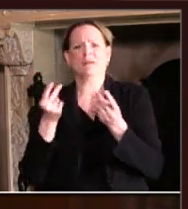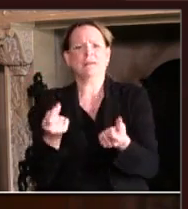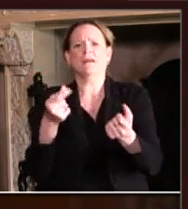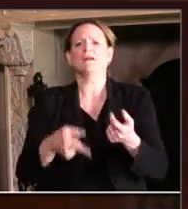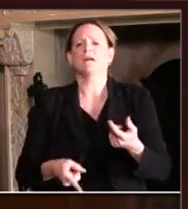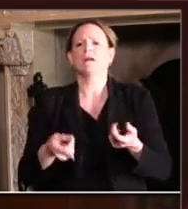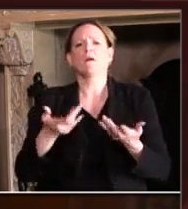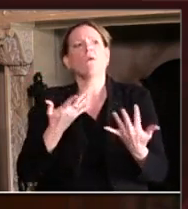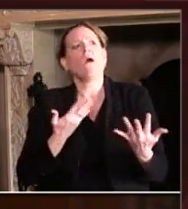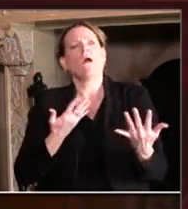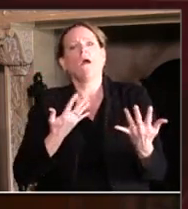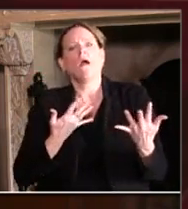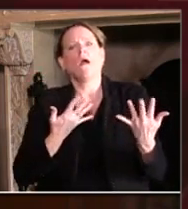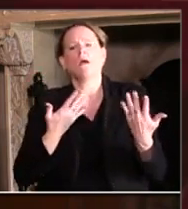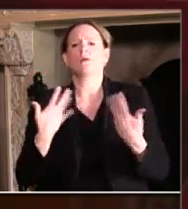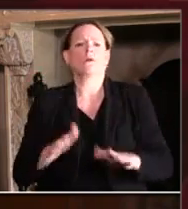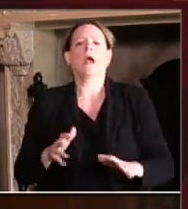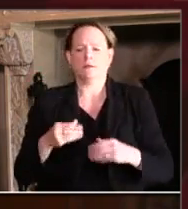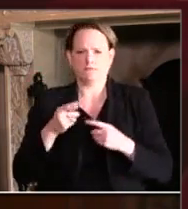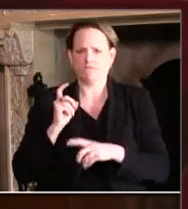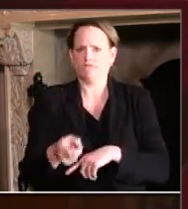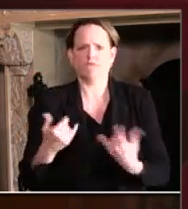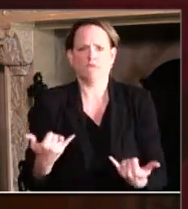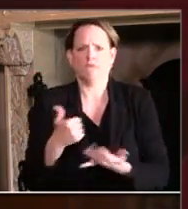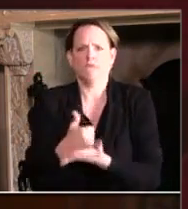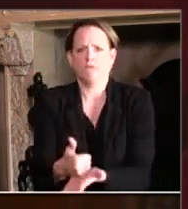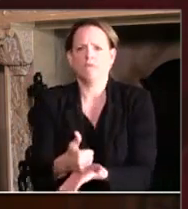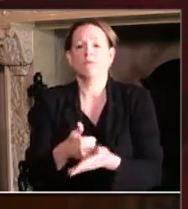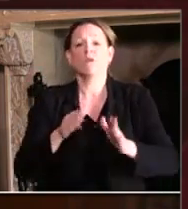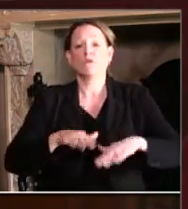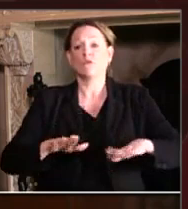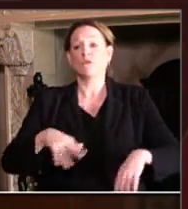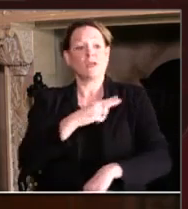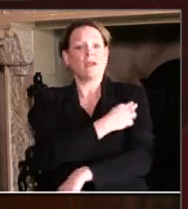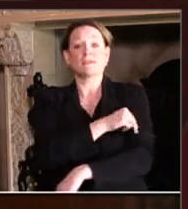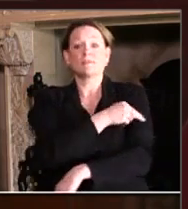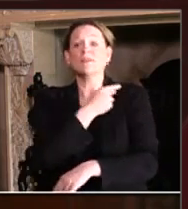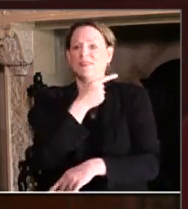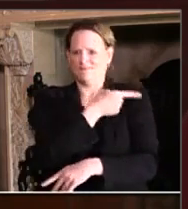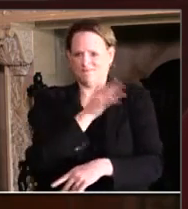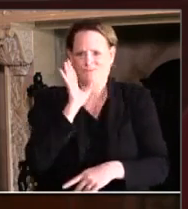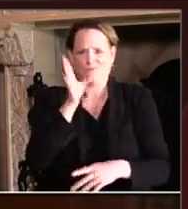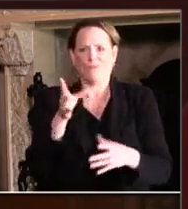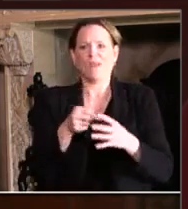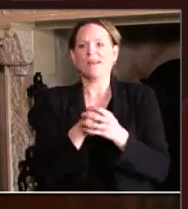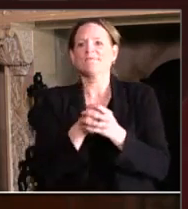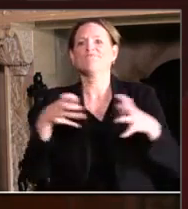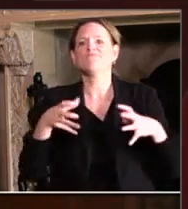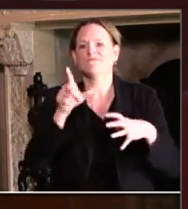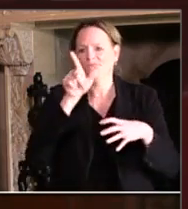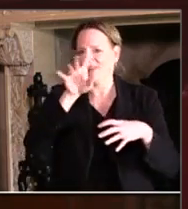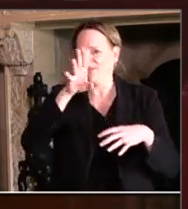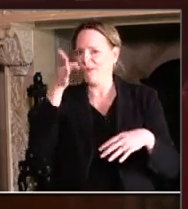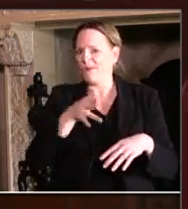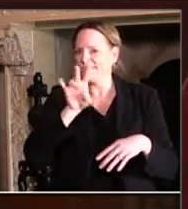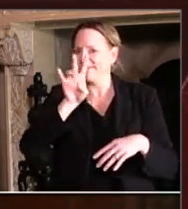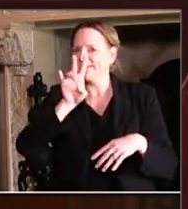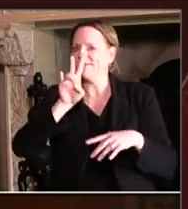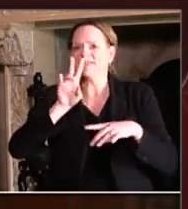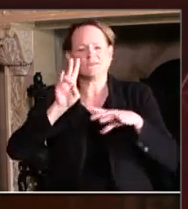with a 24/7 mental health crisis response team that can provide immediate assessment and referral